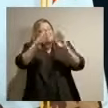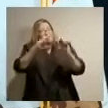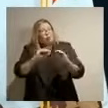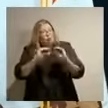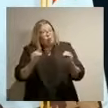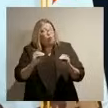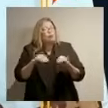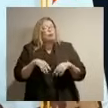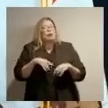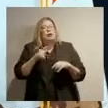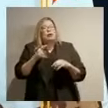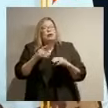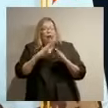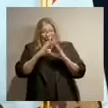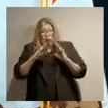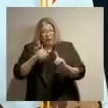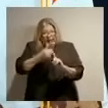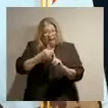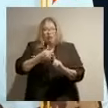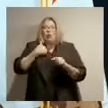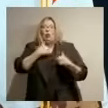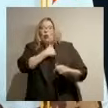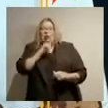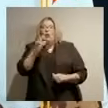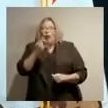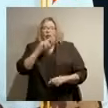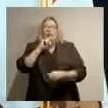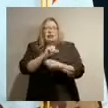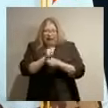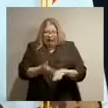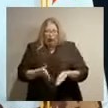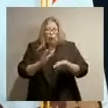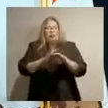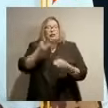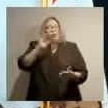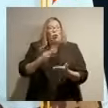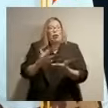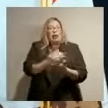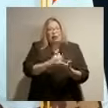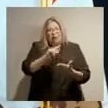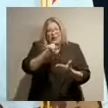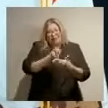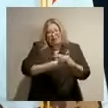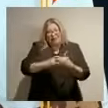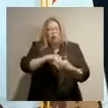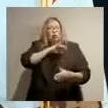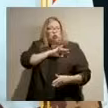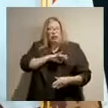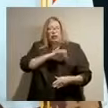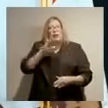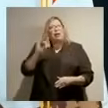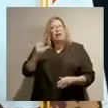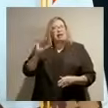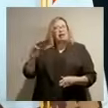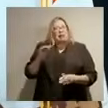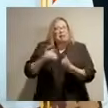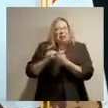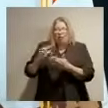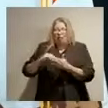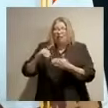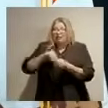are increasing our low-income housing tax credit by $500 million in this budget. I could have had a separate